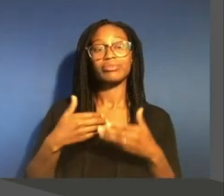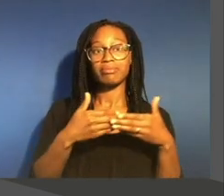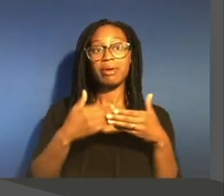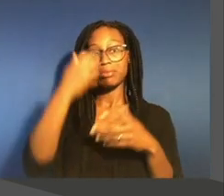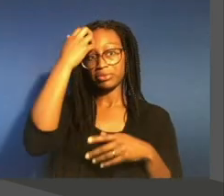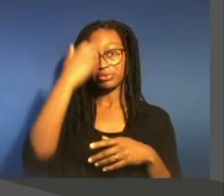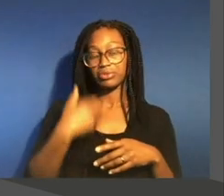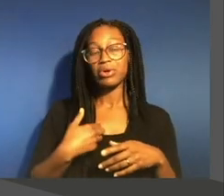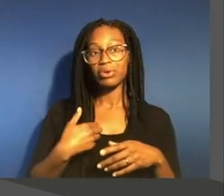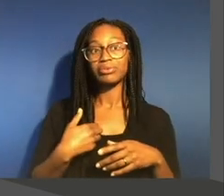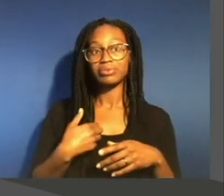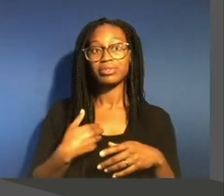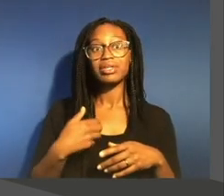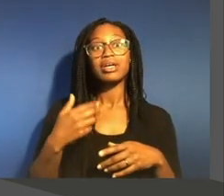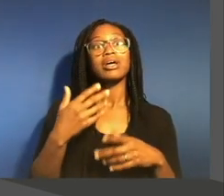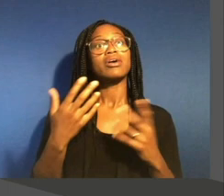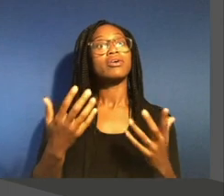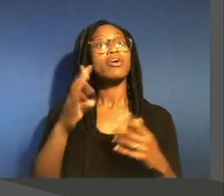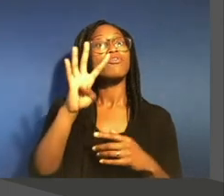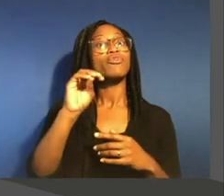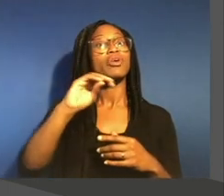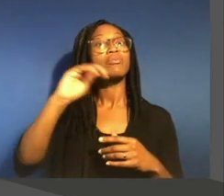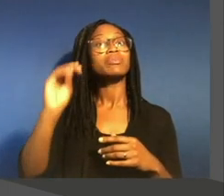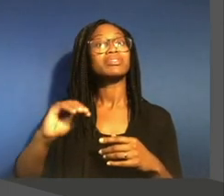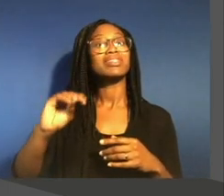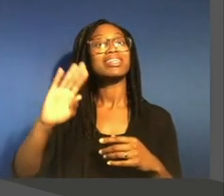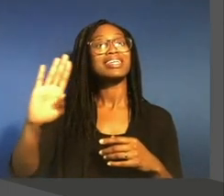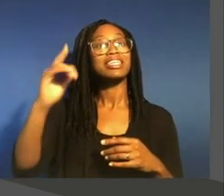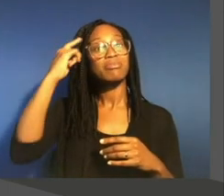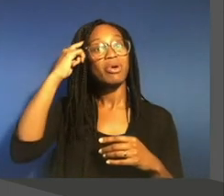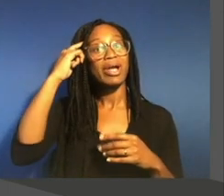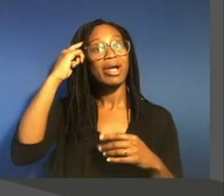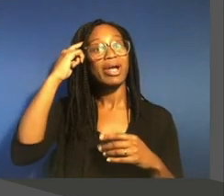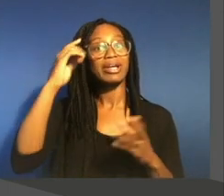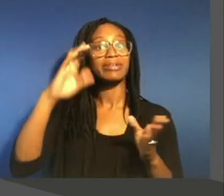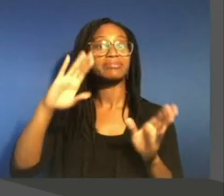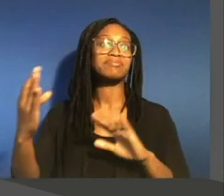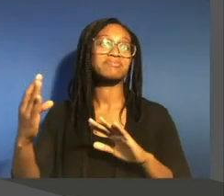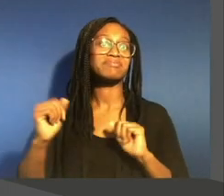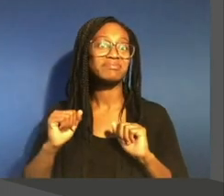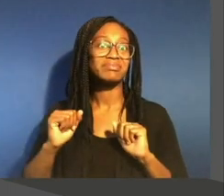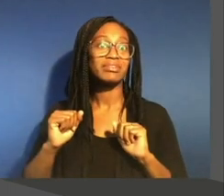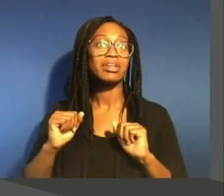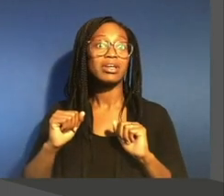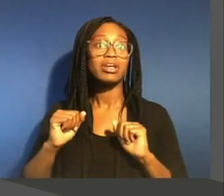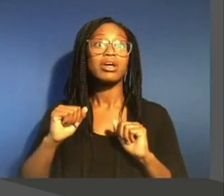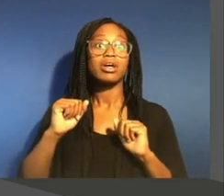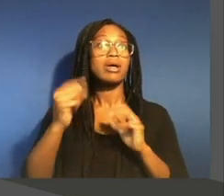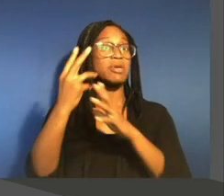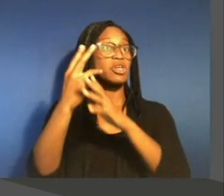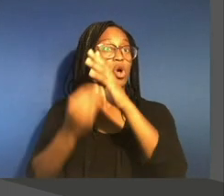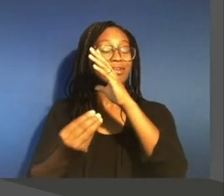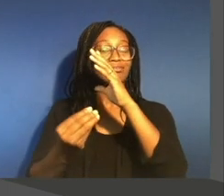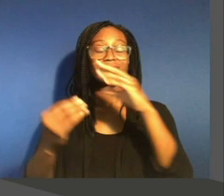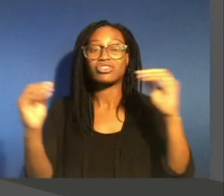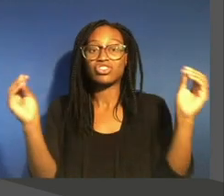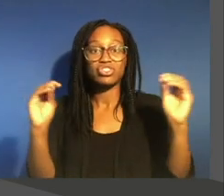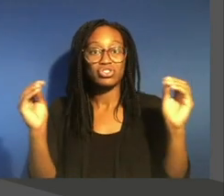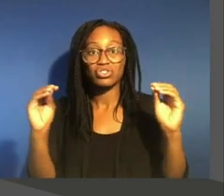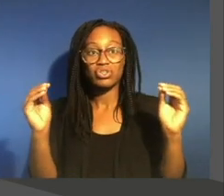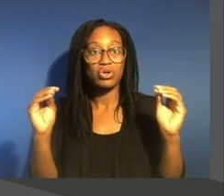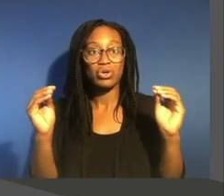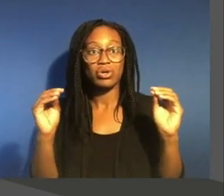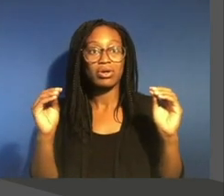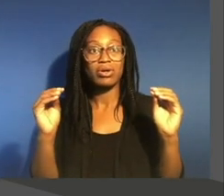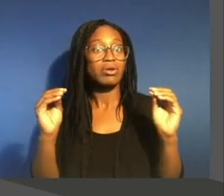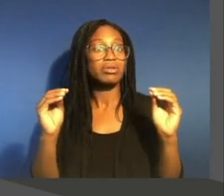is that 40% of his brain has gone. When I say has gone, I mean has gone. There is no way to have back every